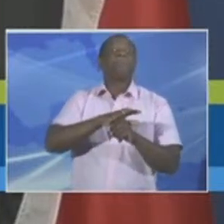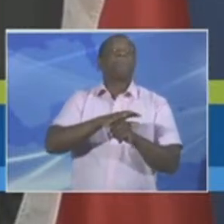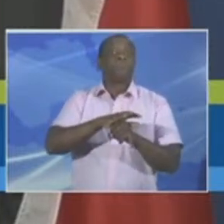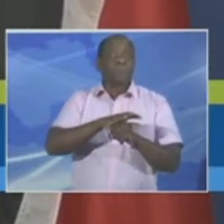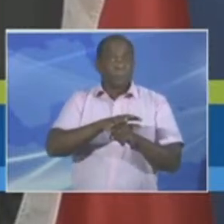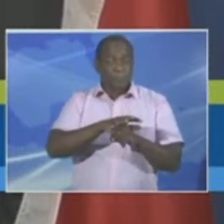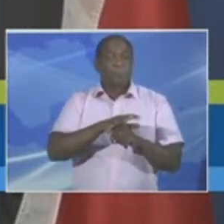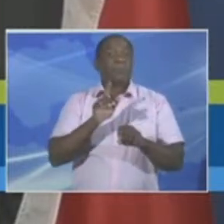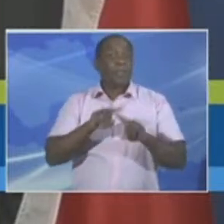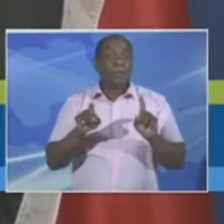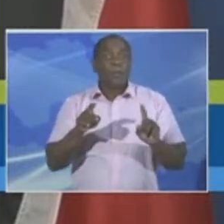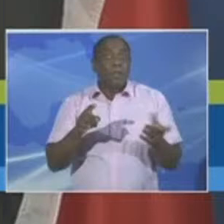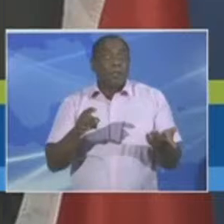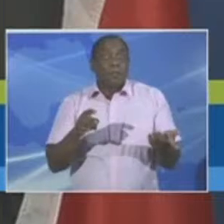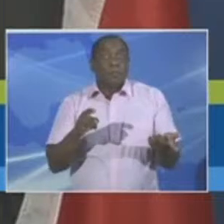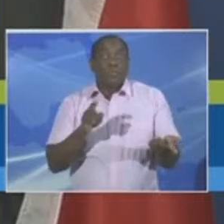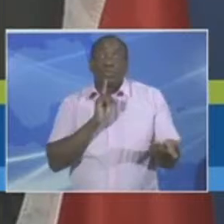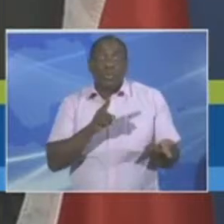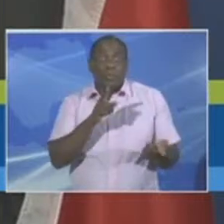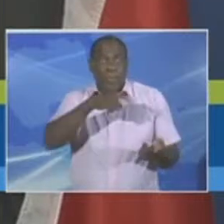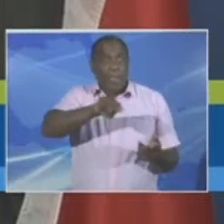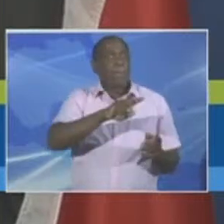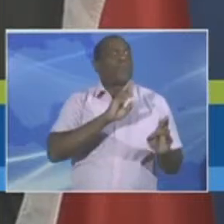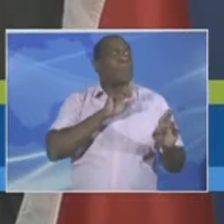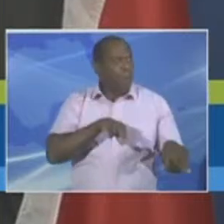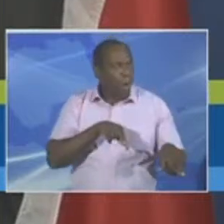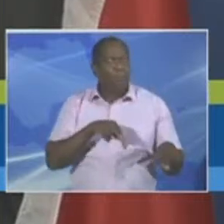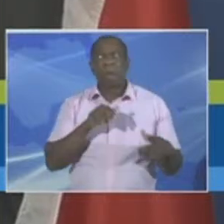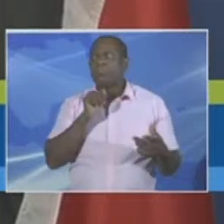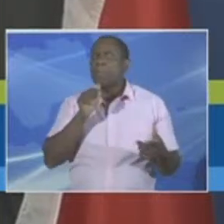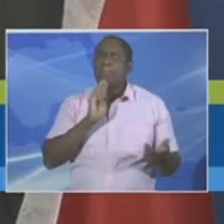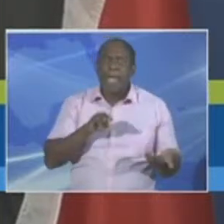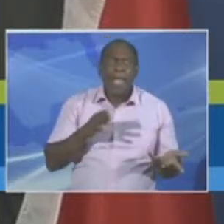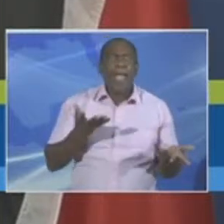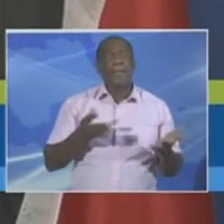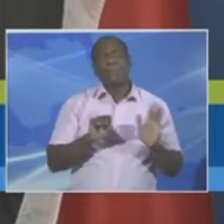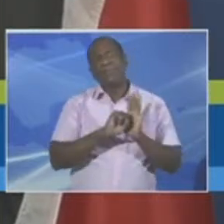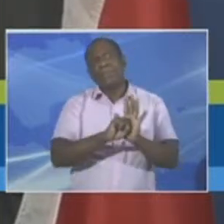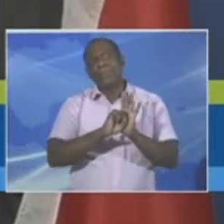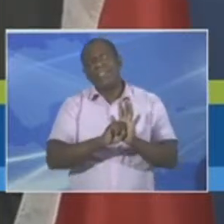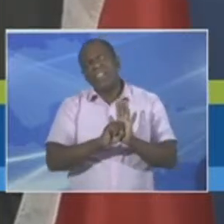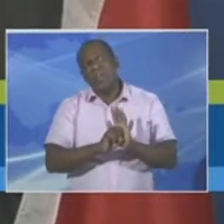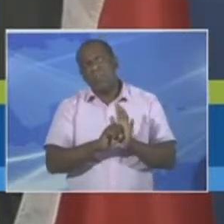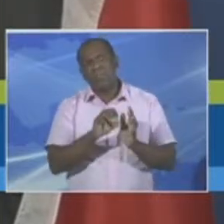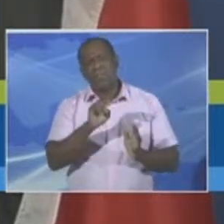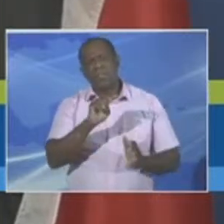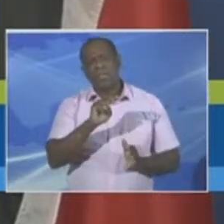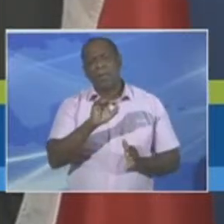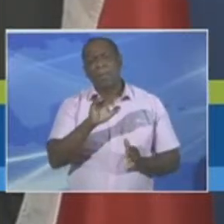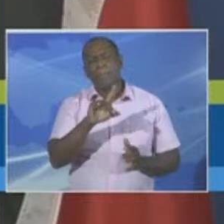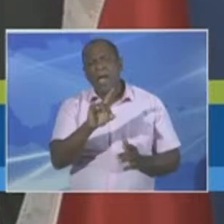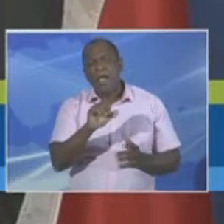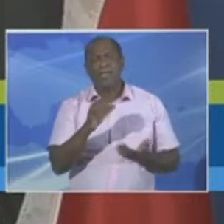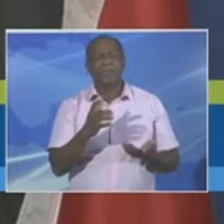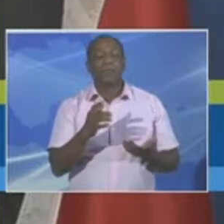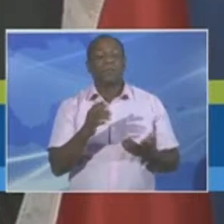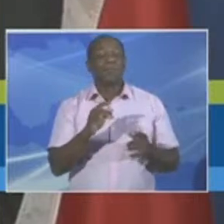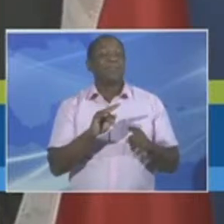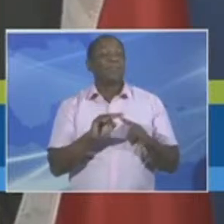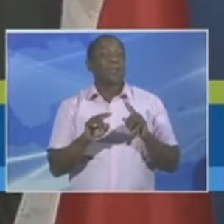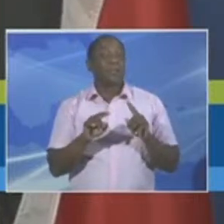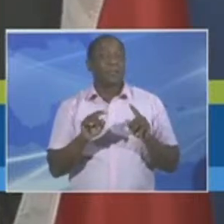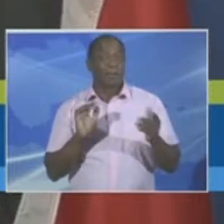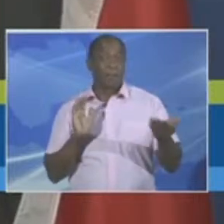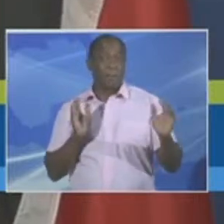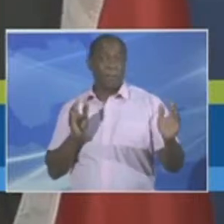virus in our population would have caused the population to experience a reduction in the level